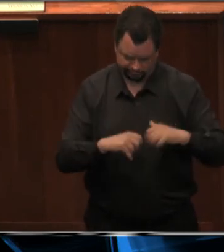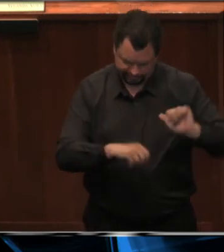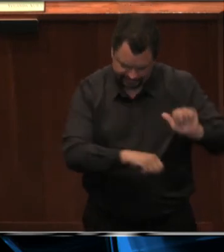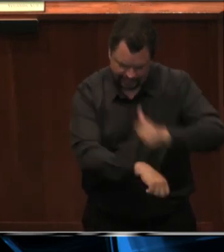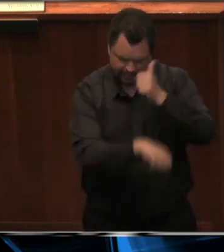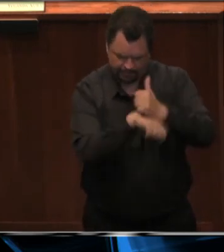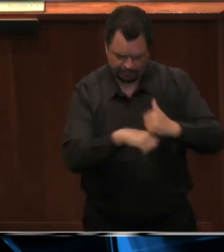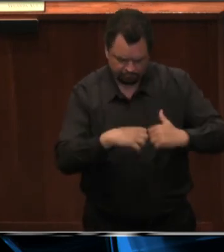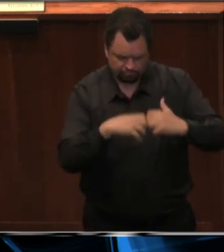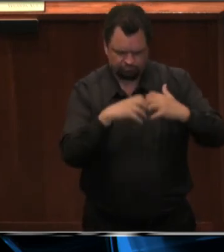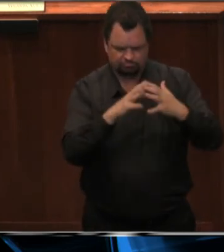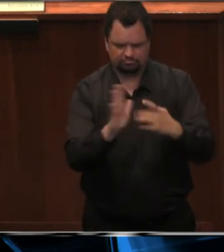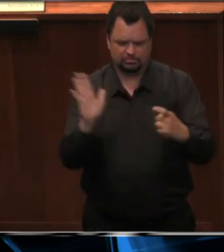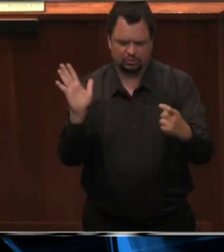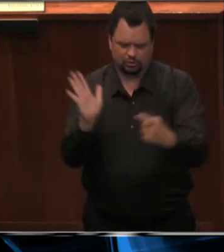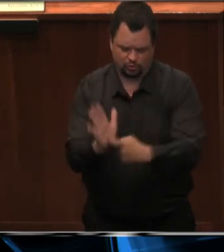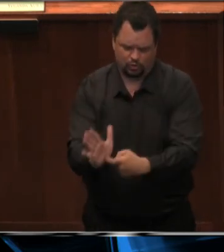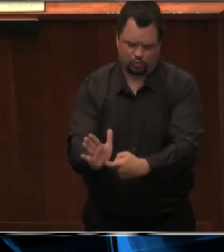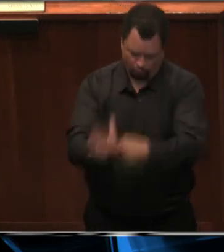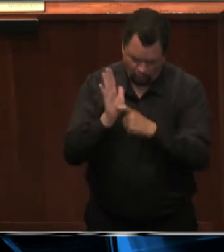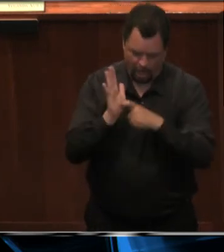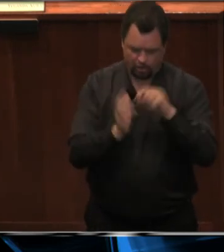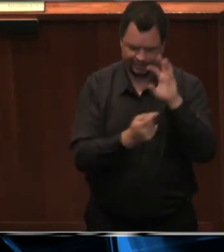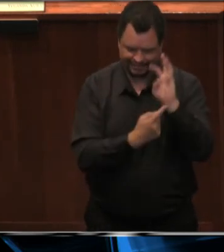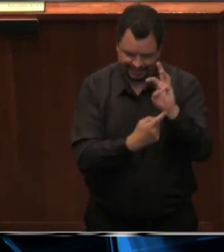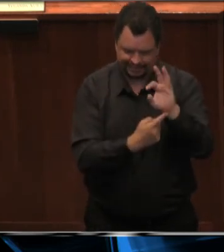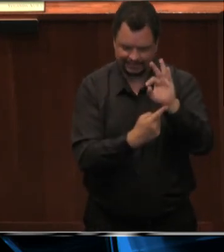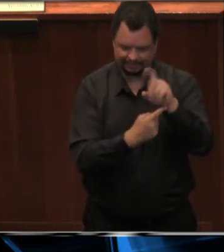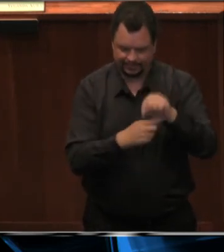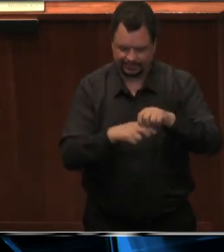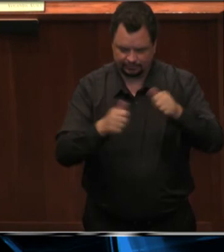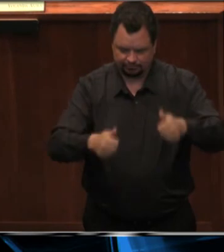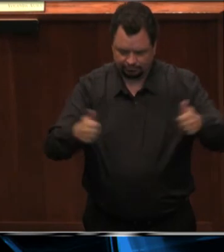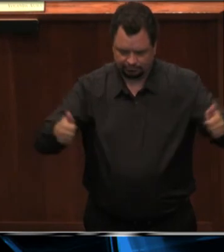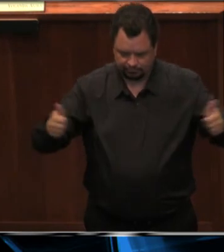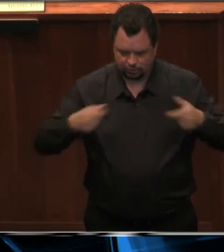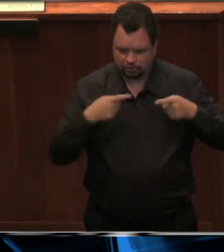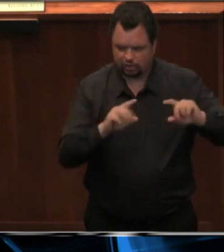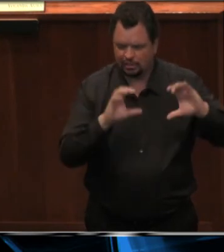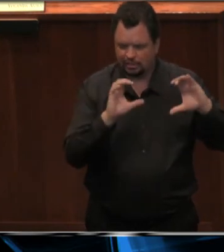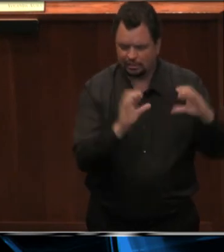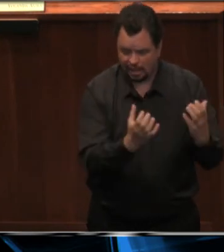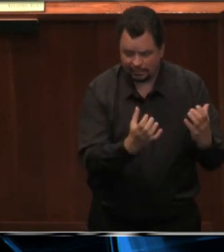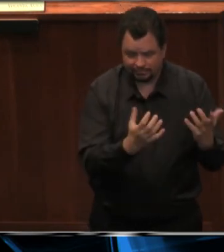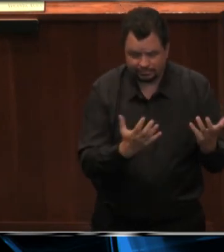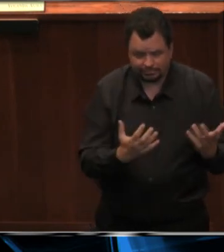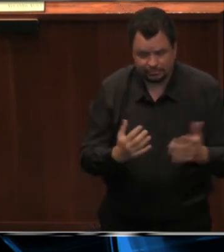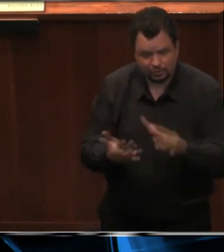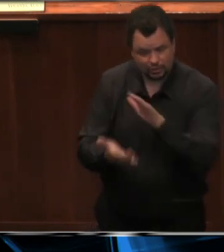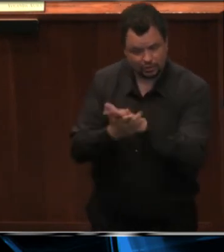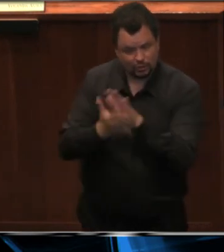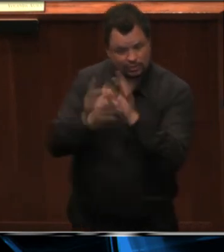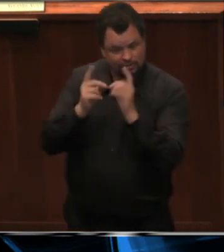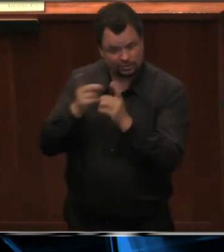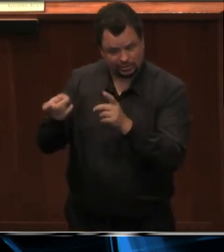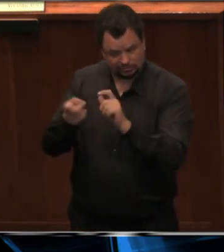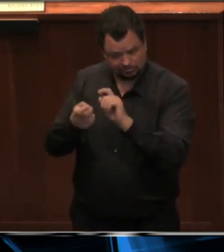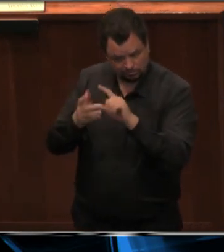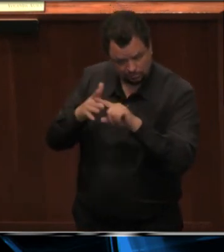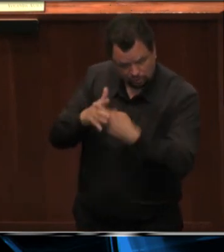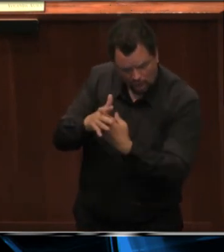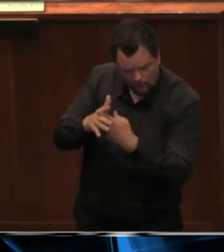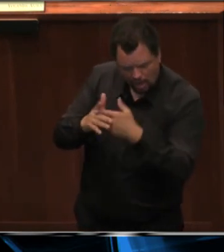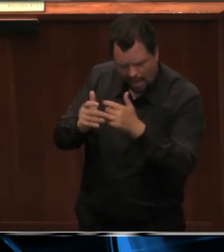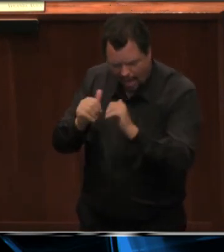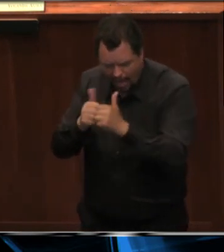between students during classes, so that way school districts are forced to become more creative for how we do in-person learning when and